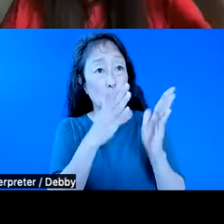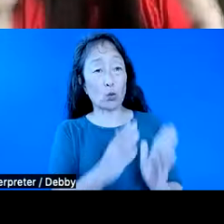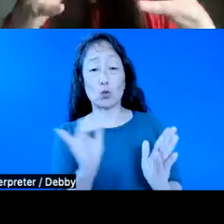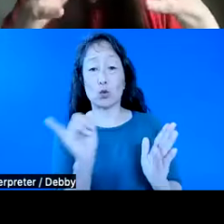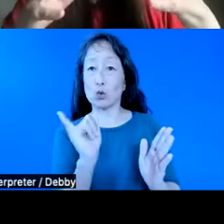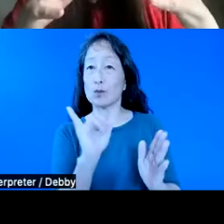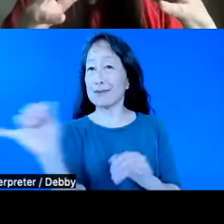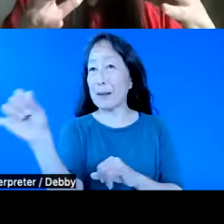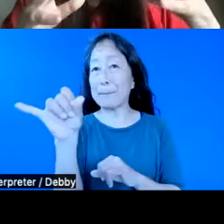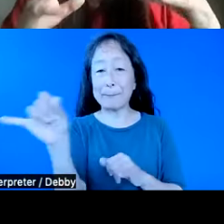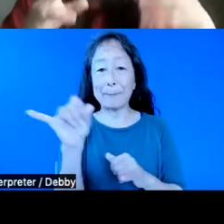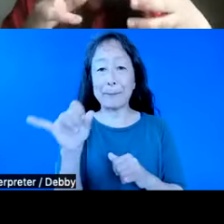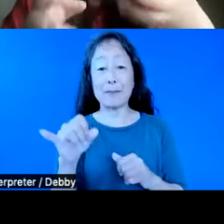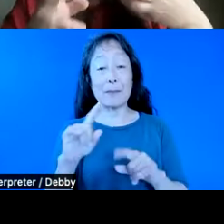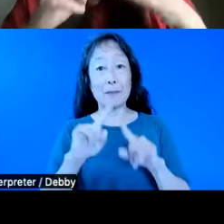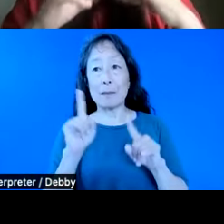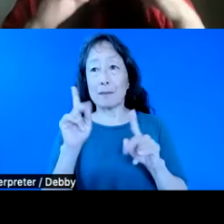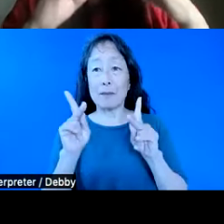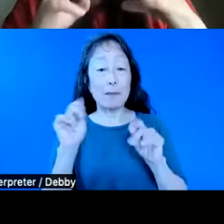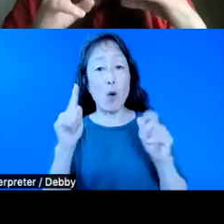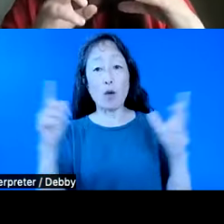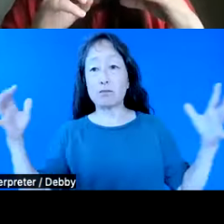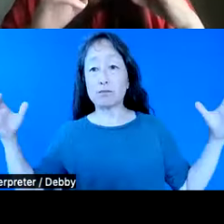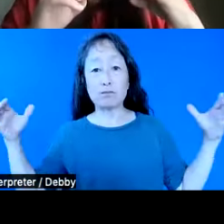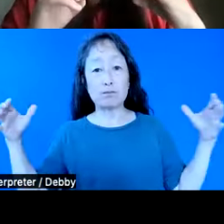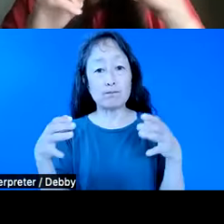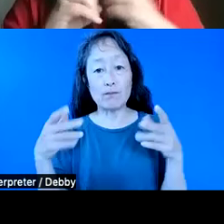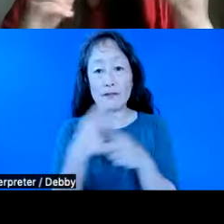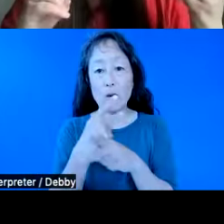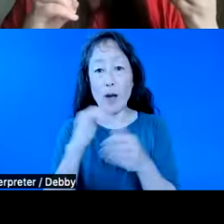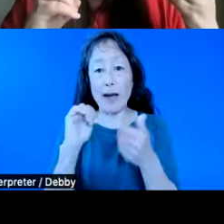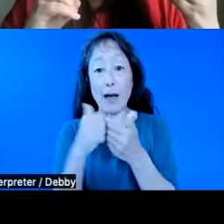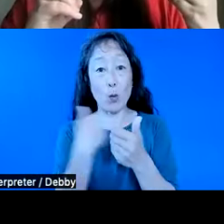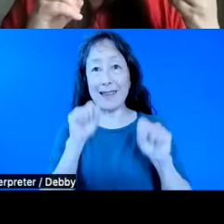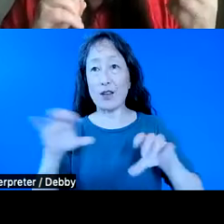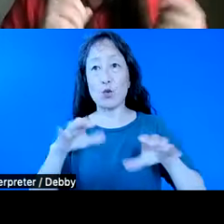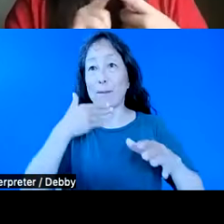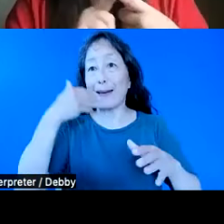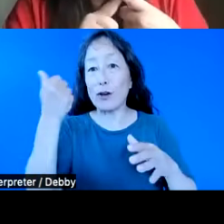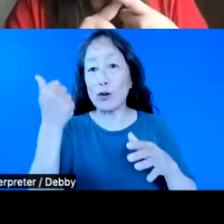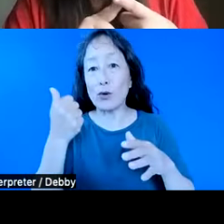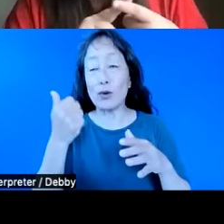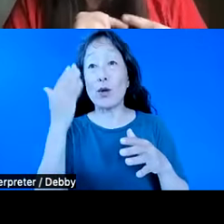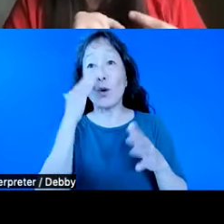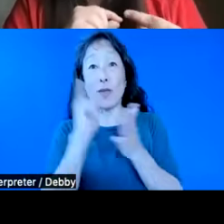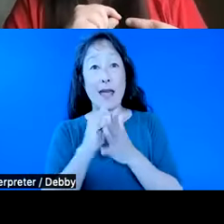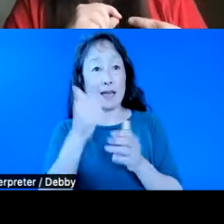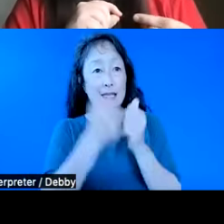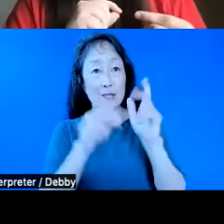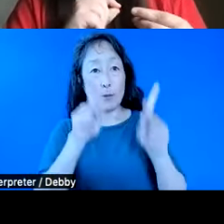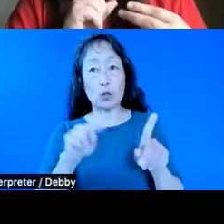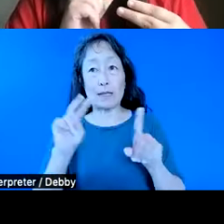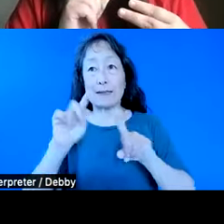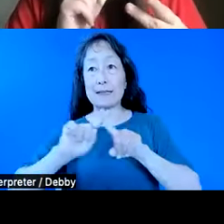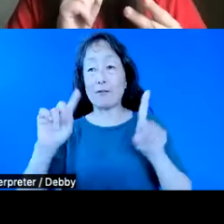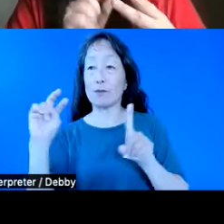people are coming together to try to figure out how can we do this all better, knowing that we're coming from very different perspectives, that we have different